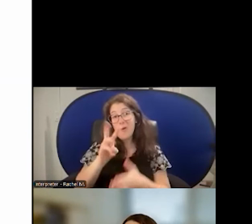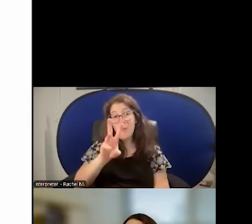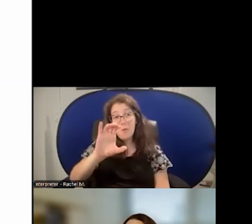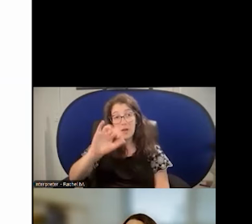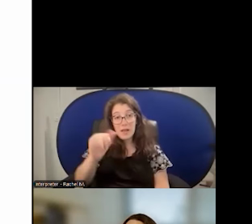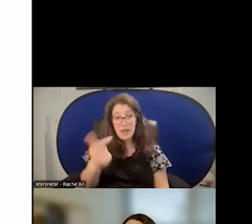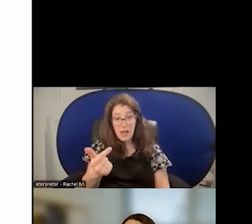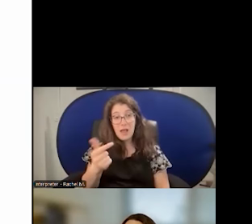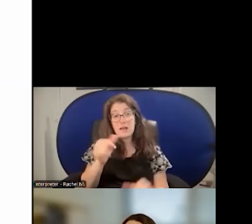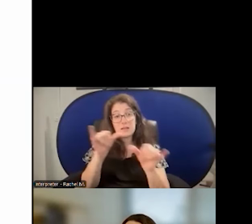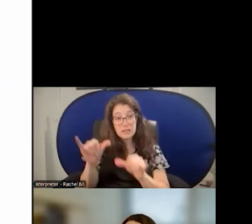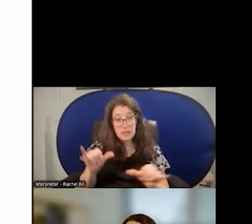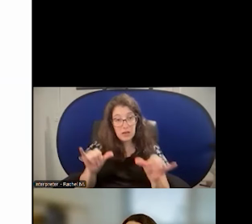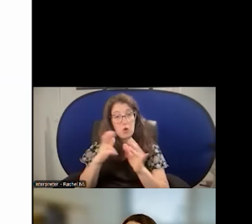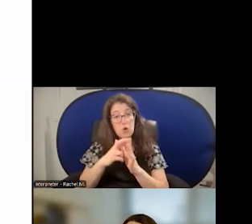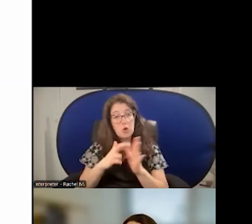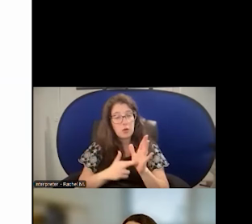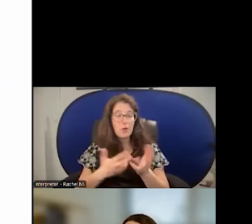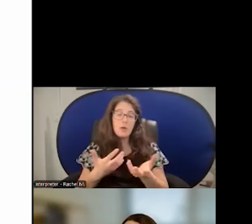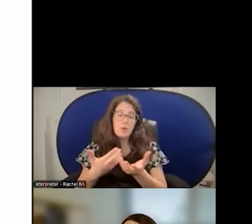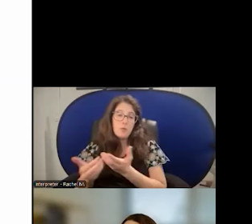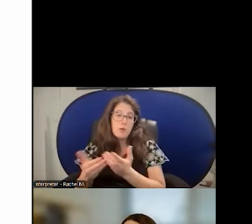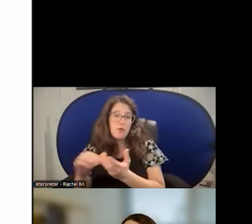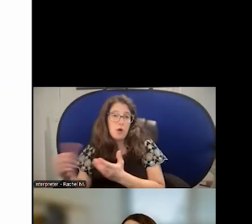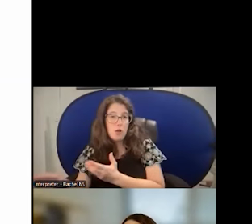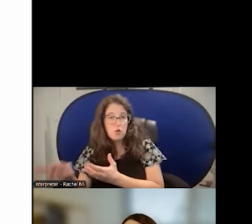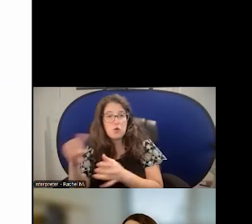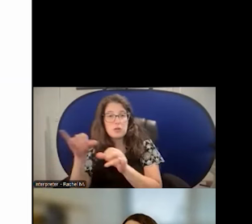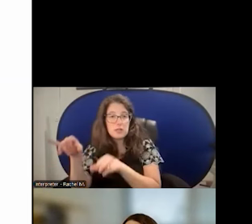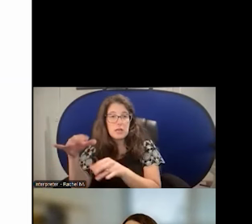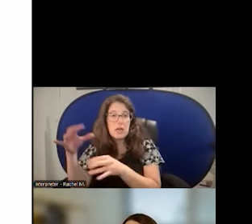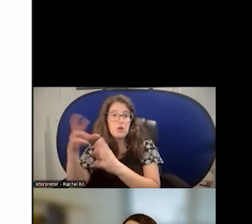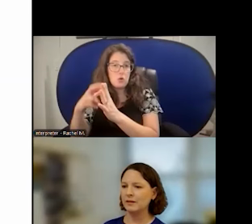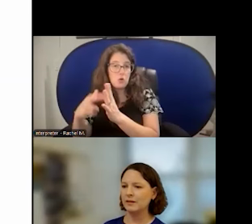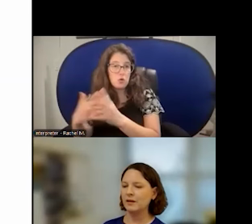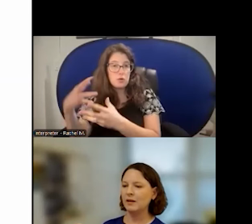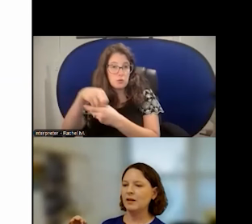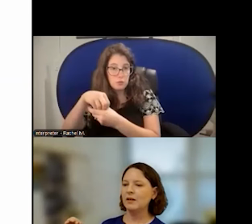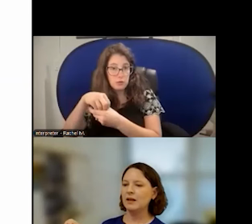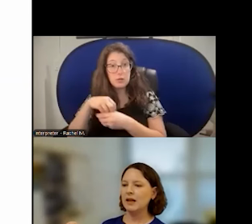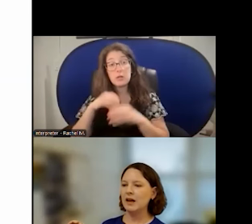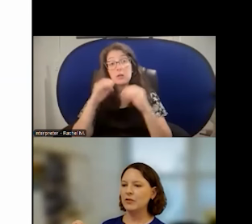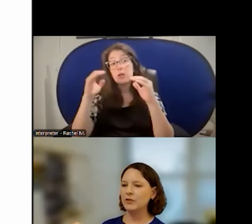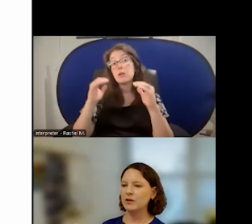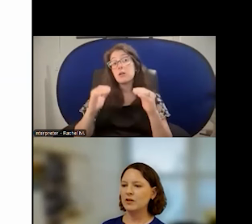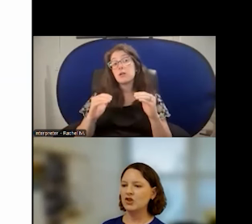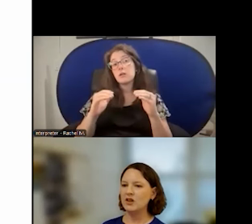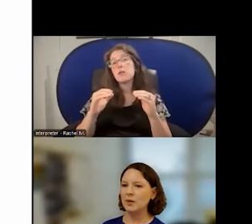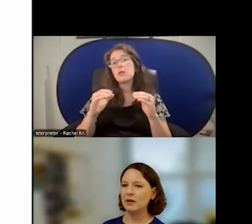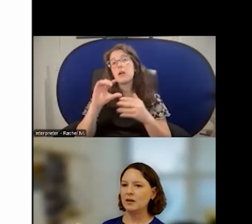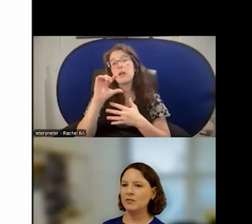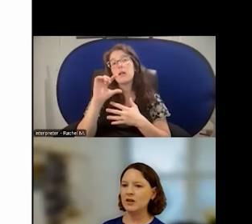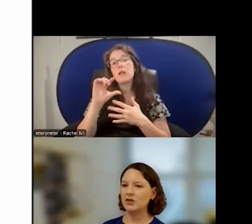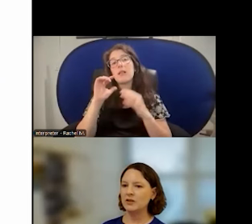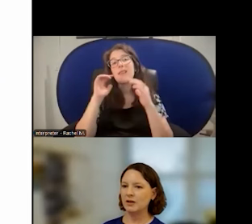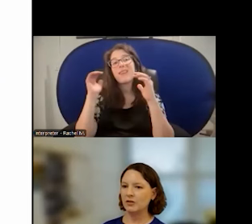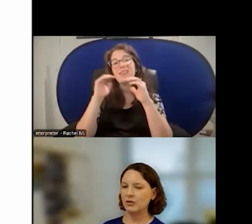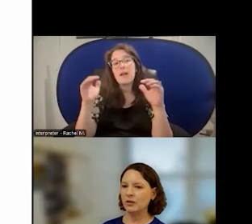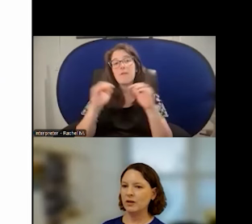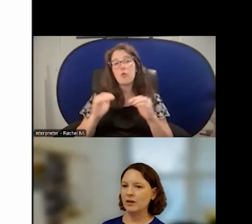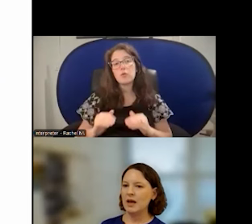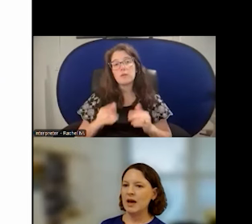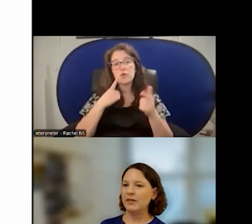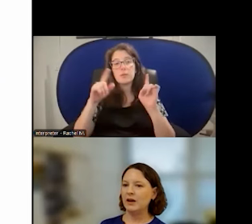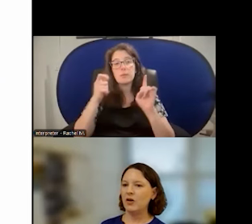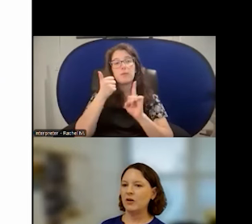standards or whatever other standards have been included. And then it's going to list the levels of achievement of each